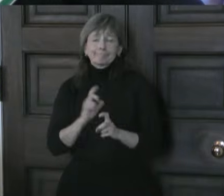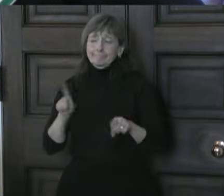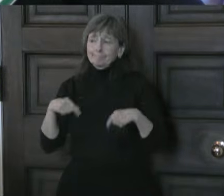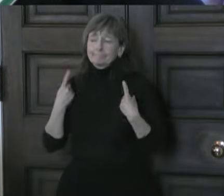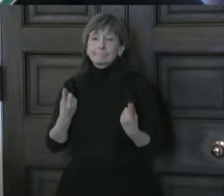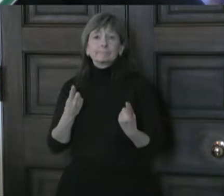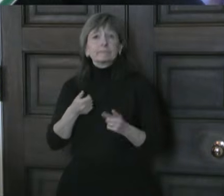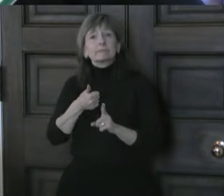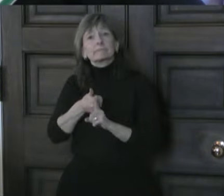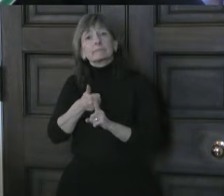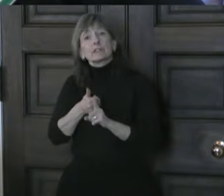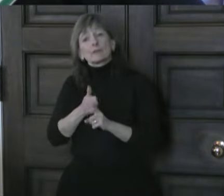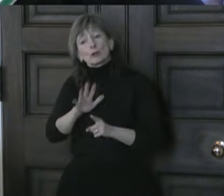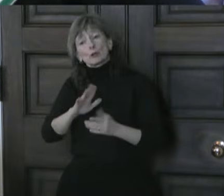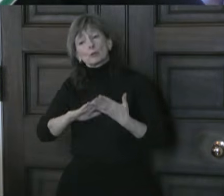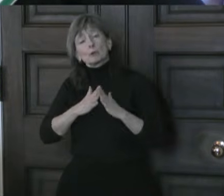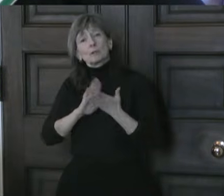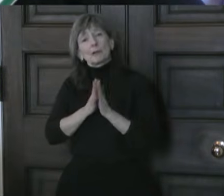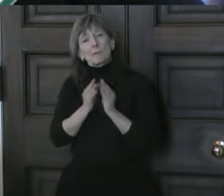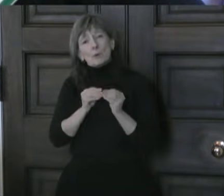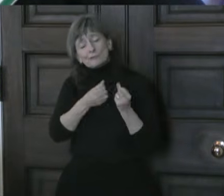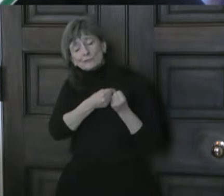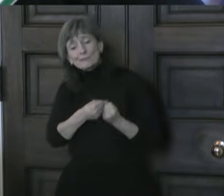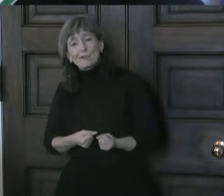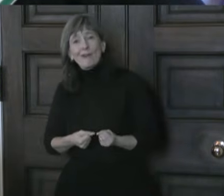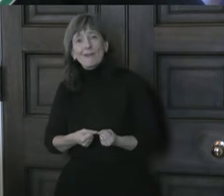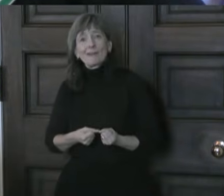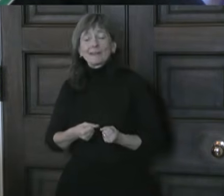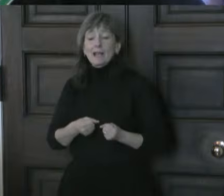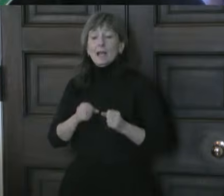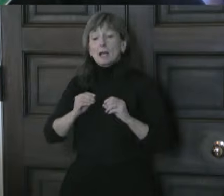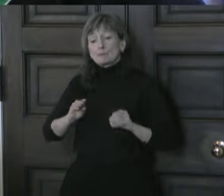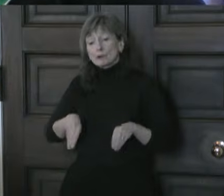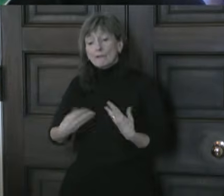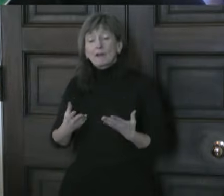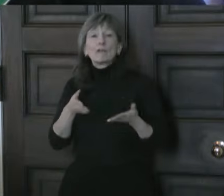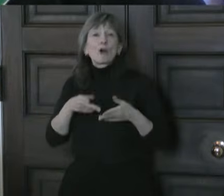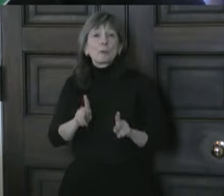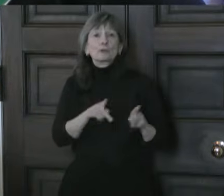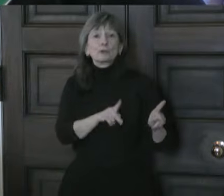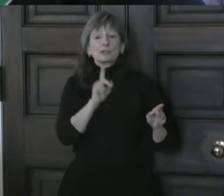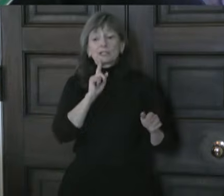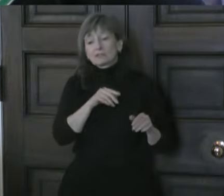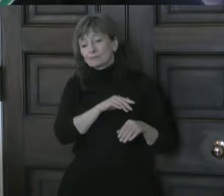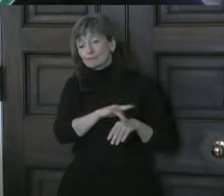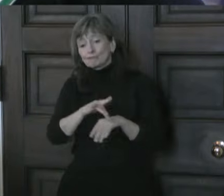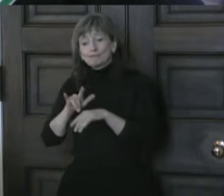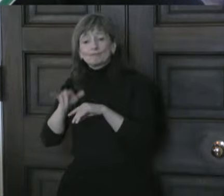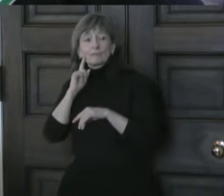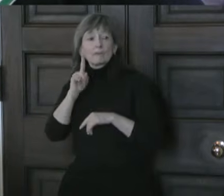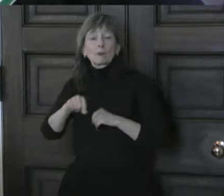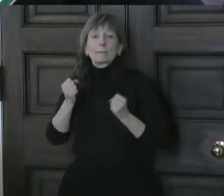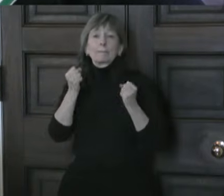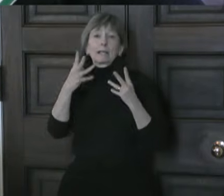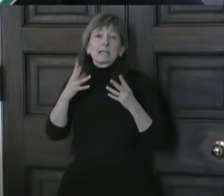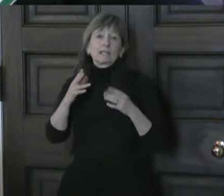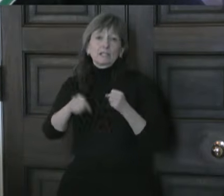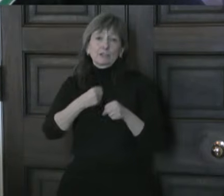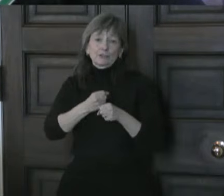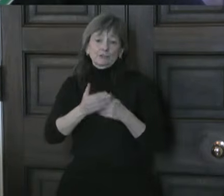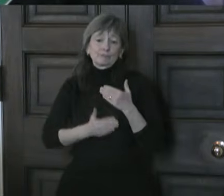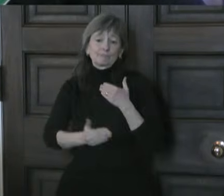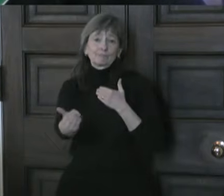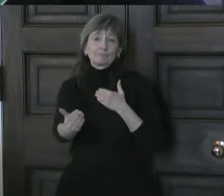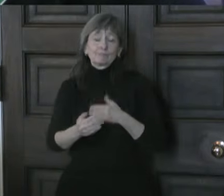has strengthened the fabric of her community and created opportunities that will benefit Labradorians for many years to come.